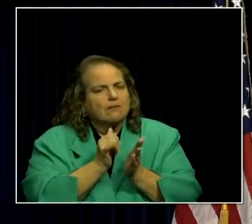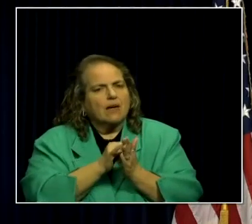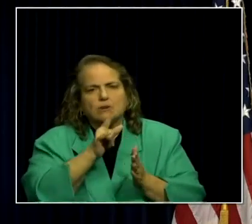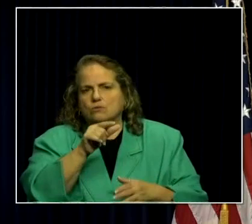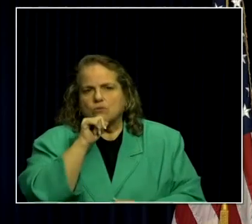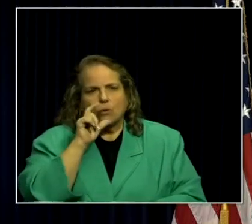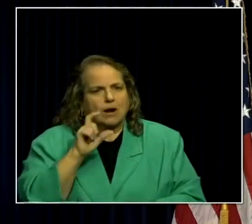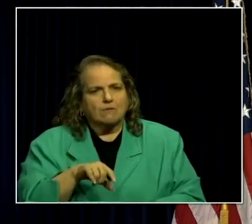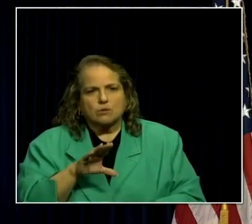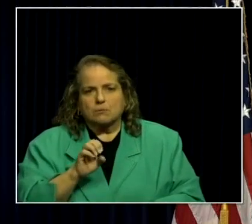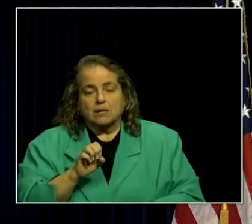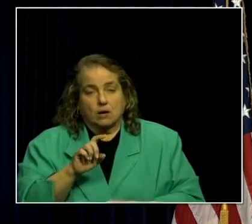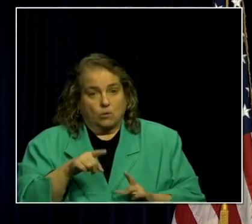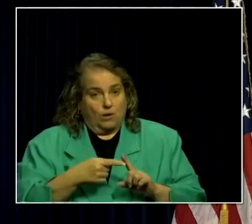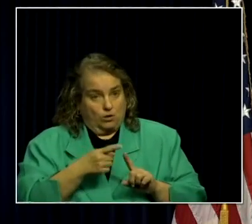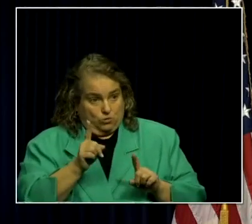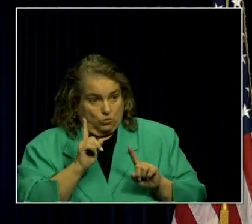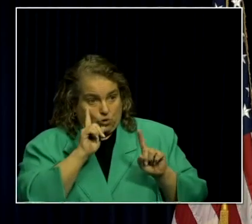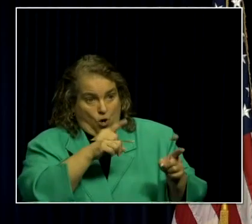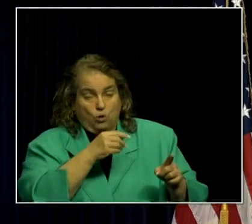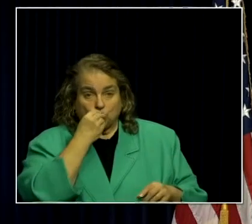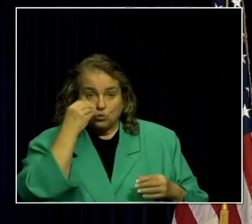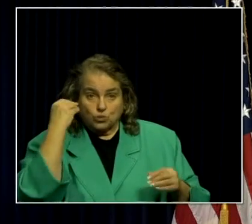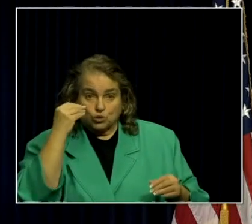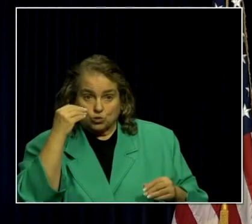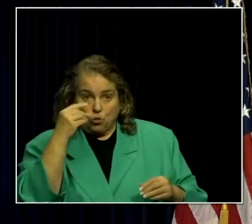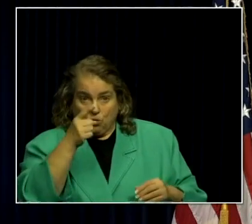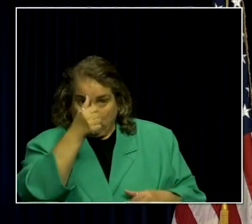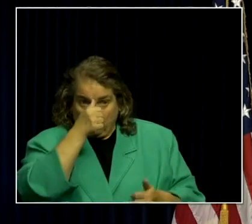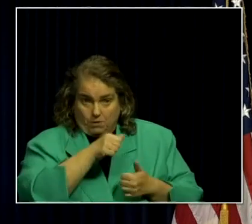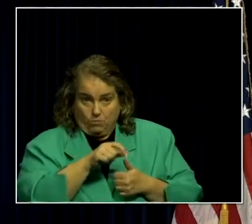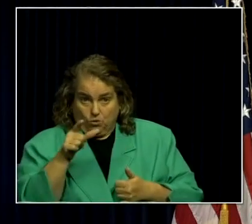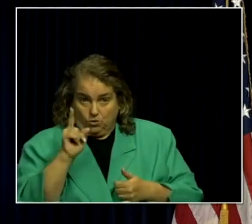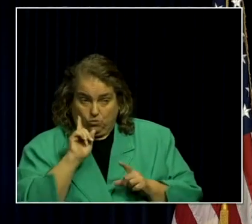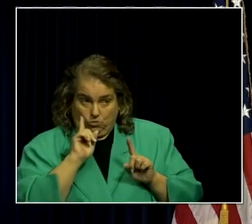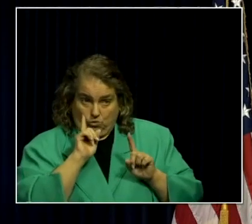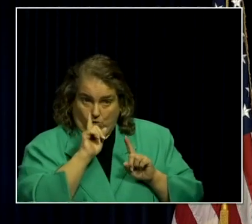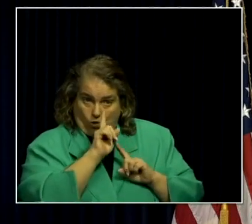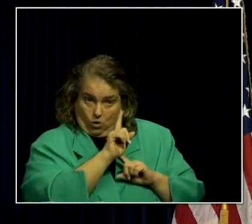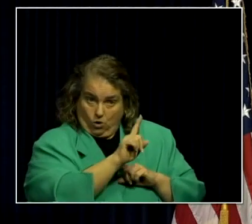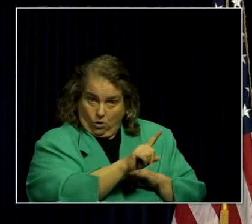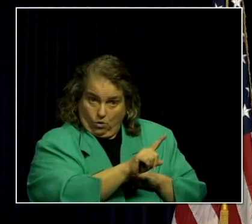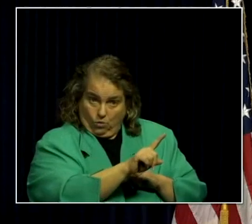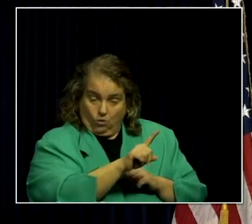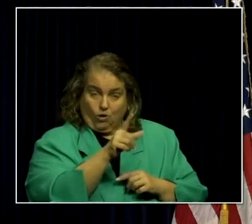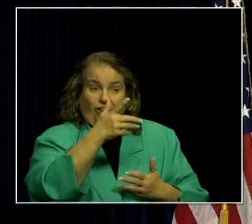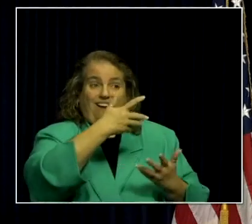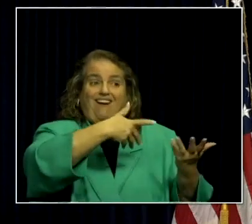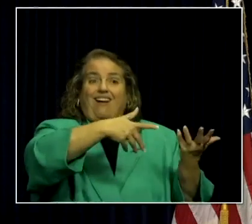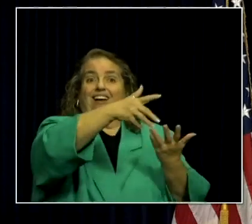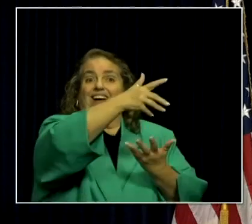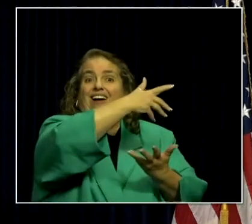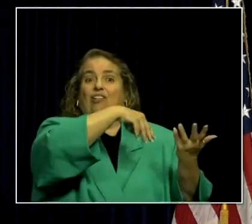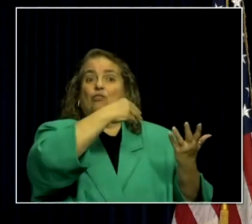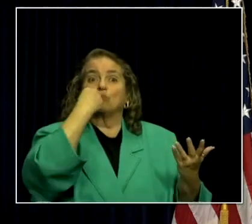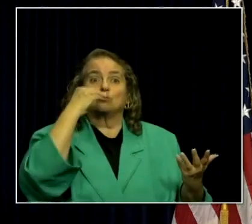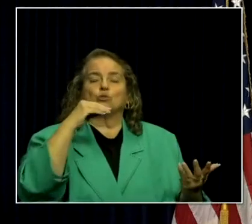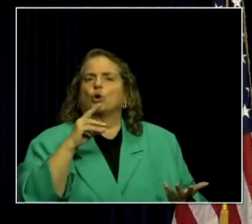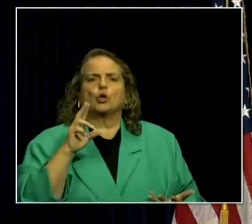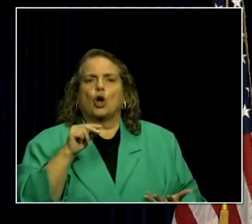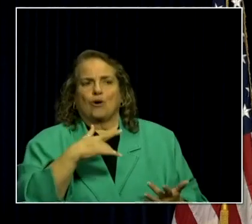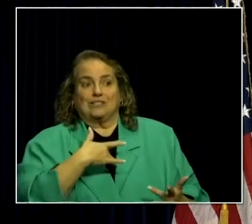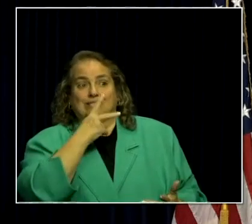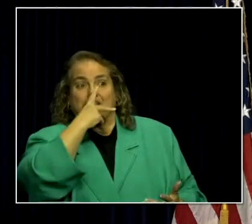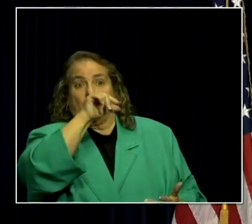when you go to get supplies to go to the grocery, remember, if that is treated as a social hour, even if you're really excited to